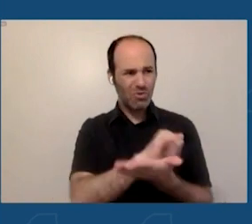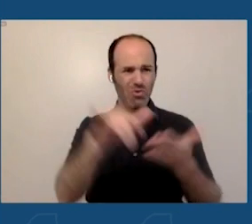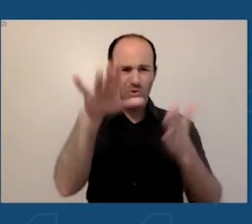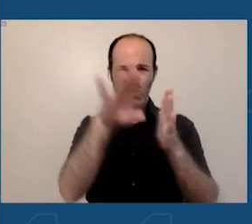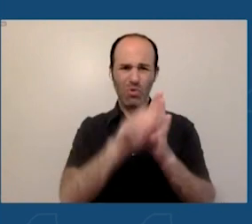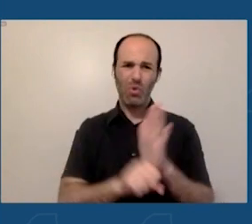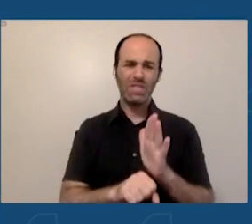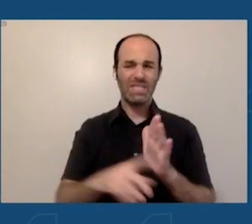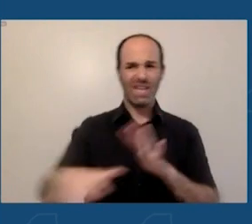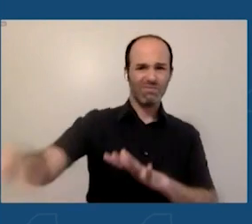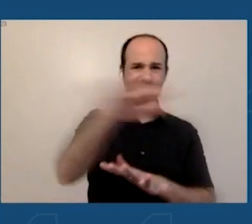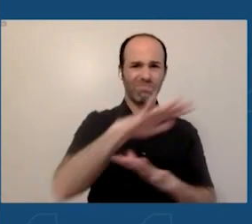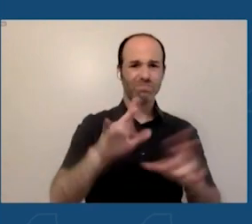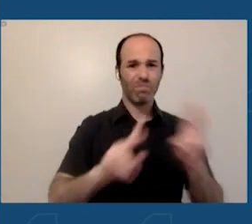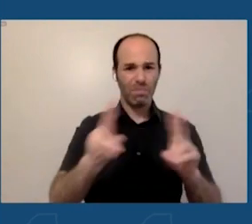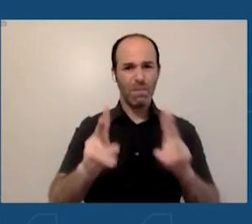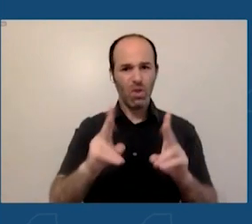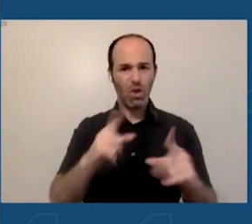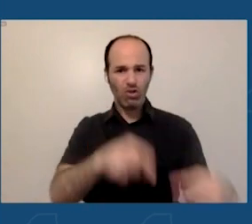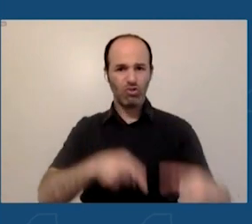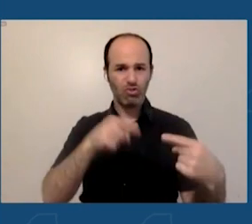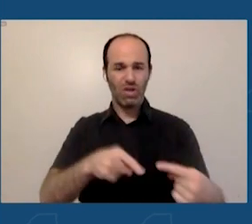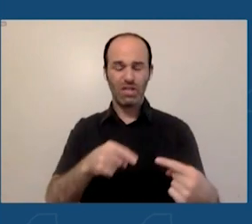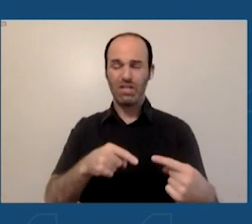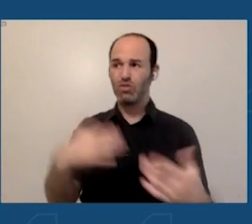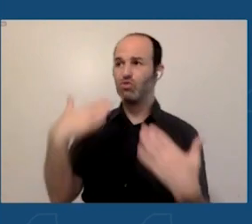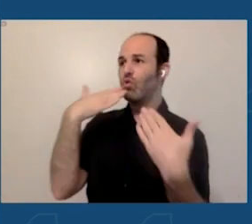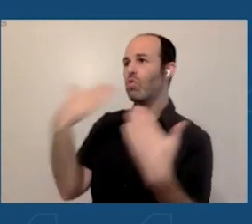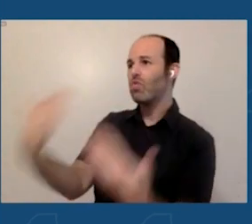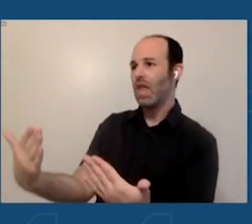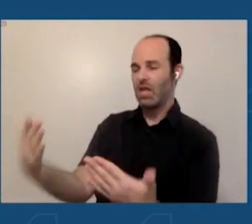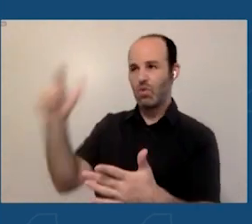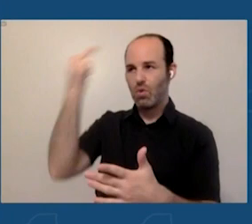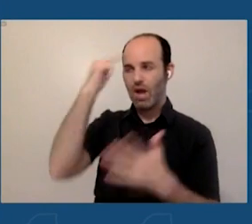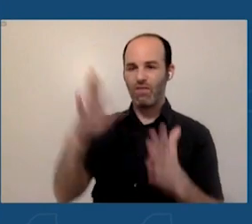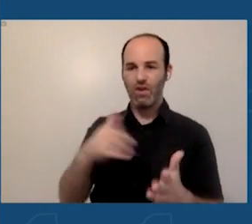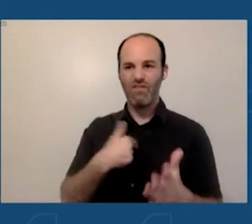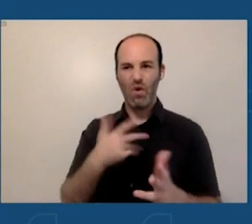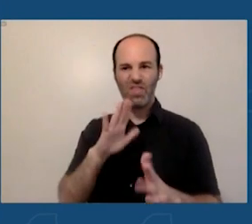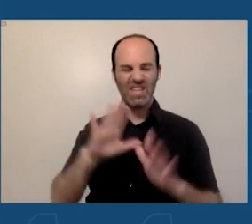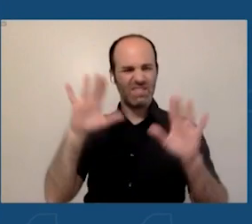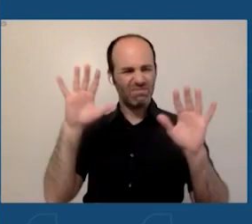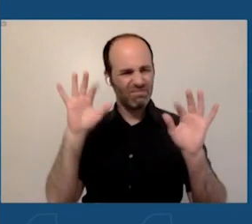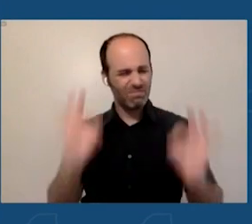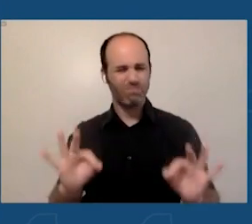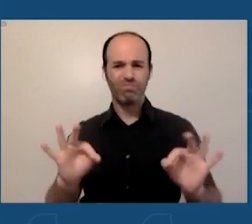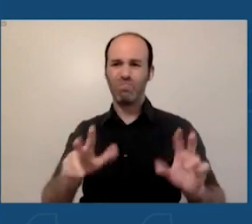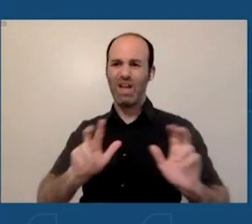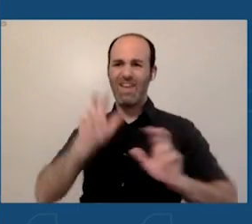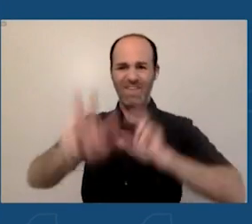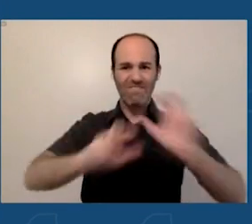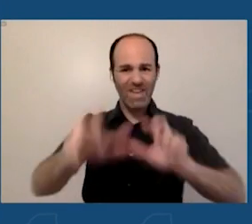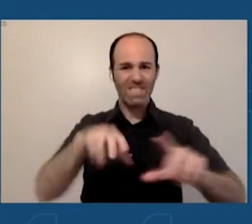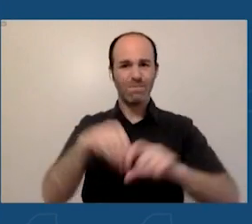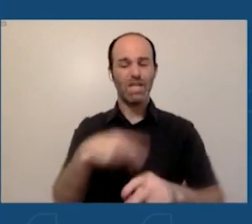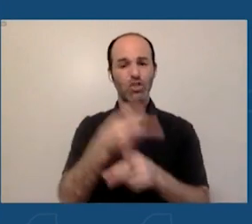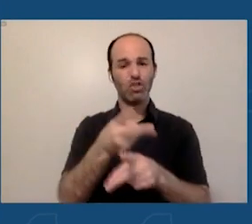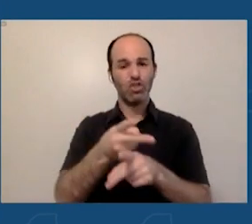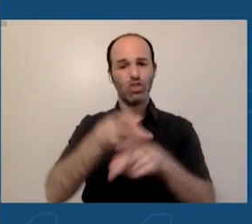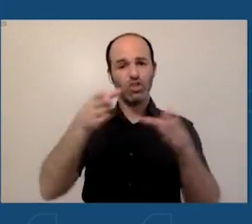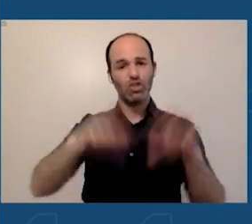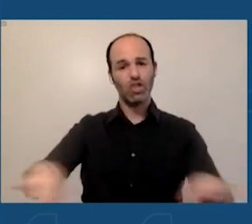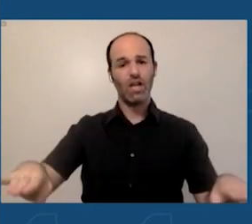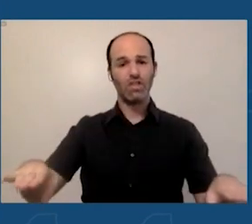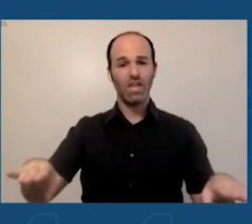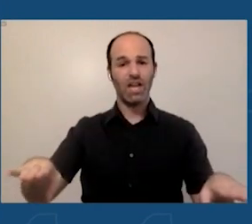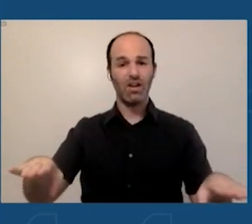consistent and record investment in childcare. Because if we don't take care of, as you aptly put it, our essential workers for our